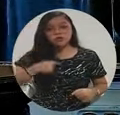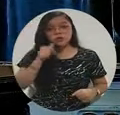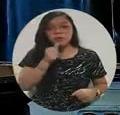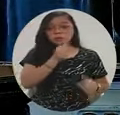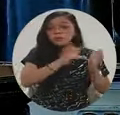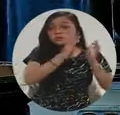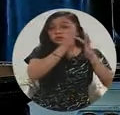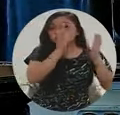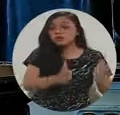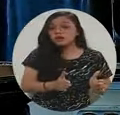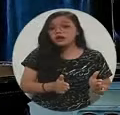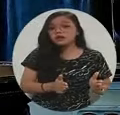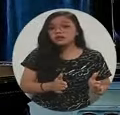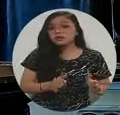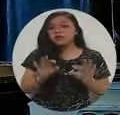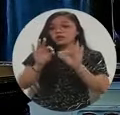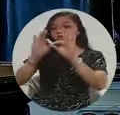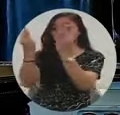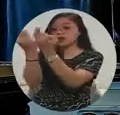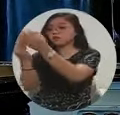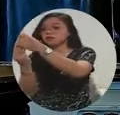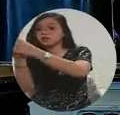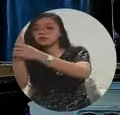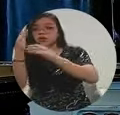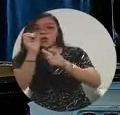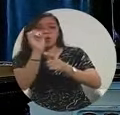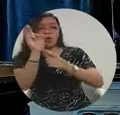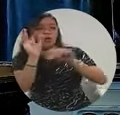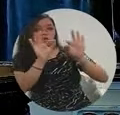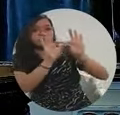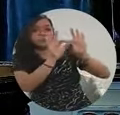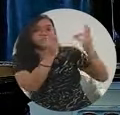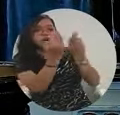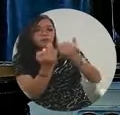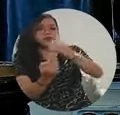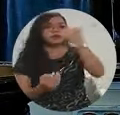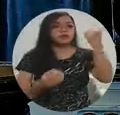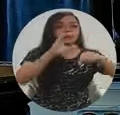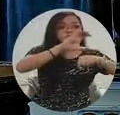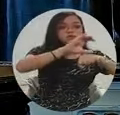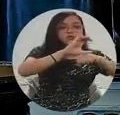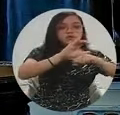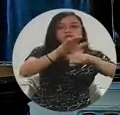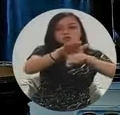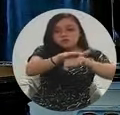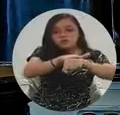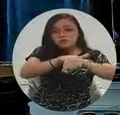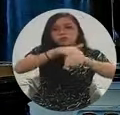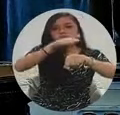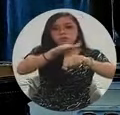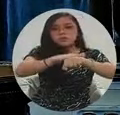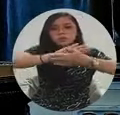Christian. Your growth as a family and as a personal Christian will be smooth.